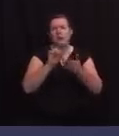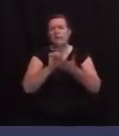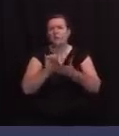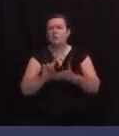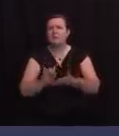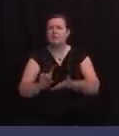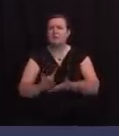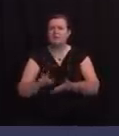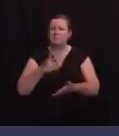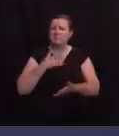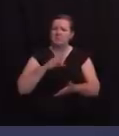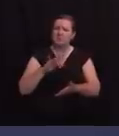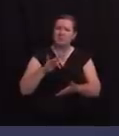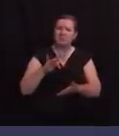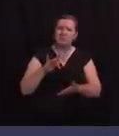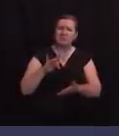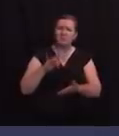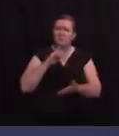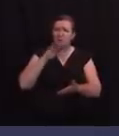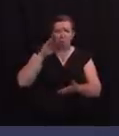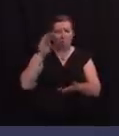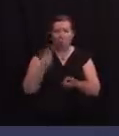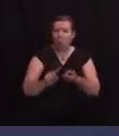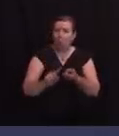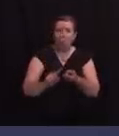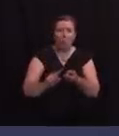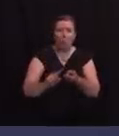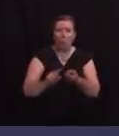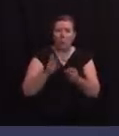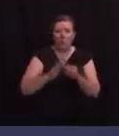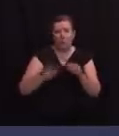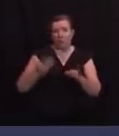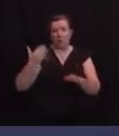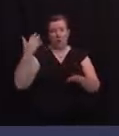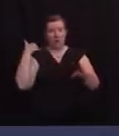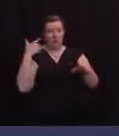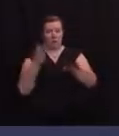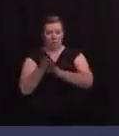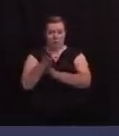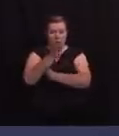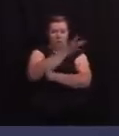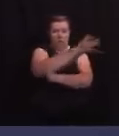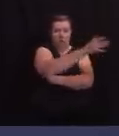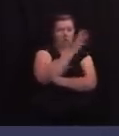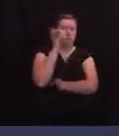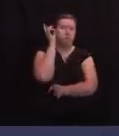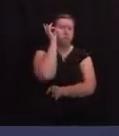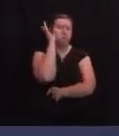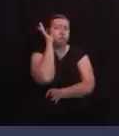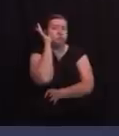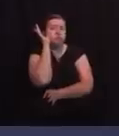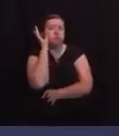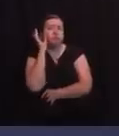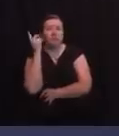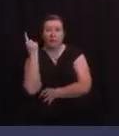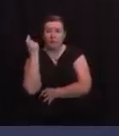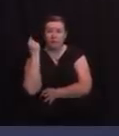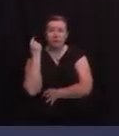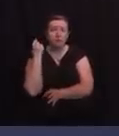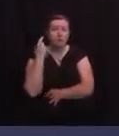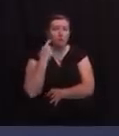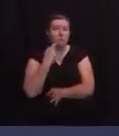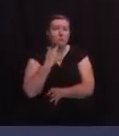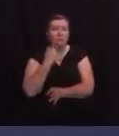is, very low as compared to what we experienced obviously last year, but just comparing